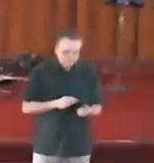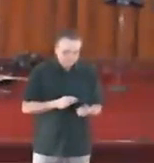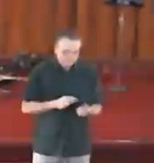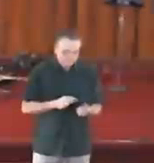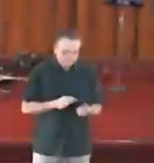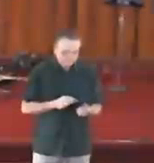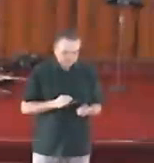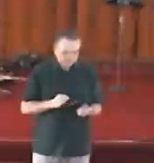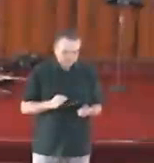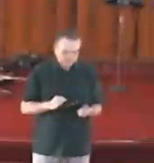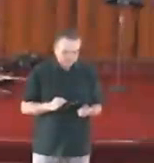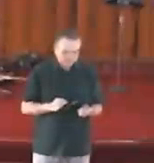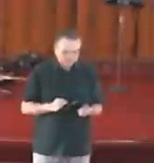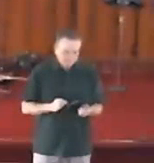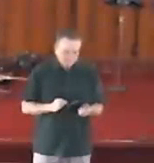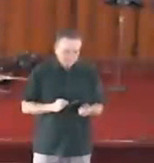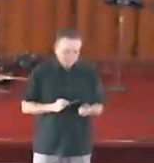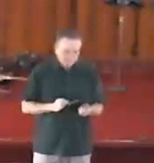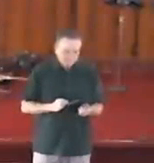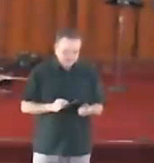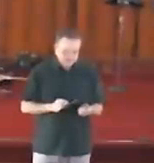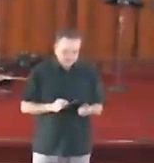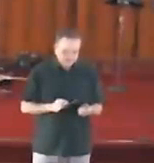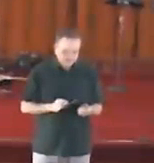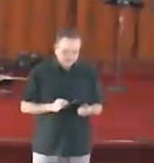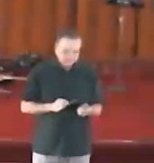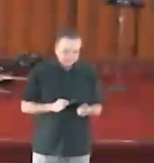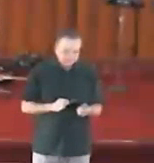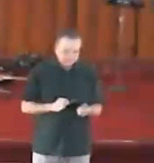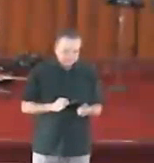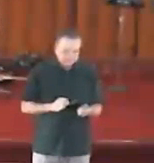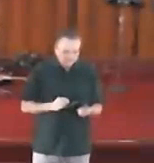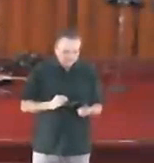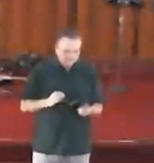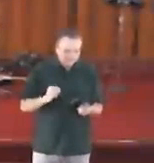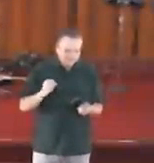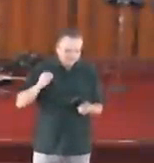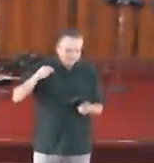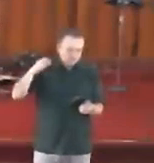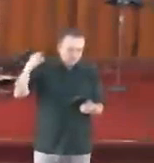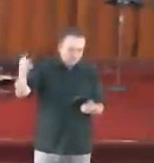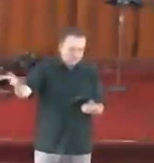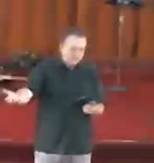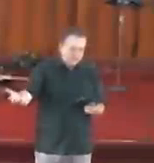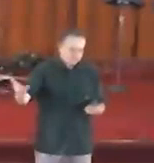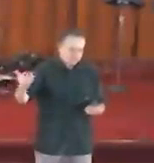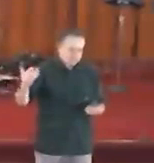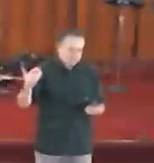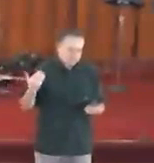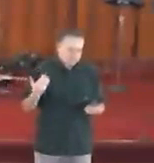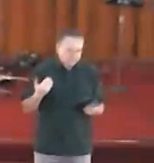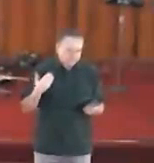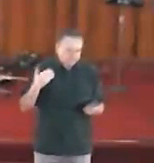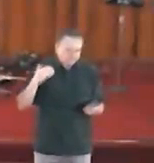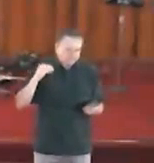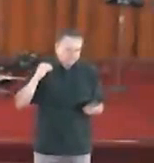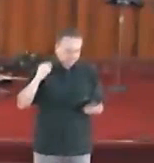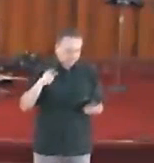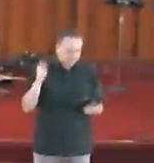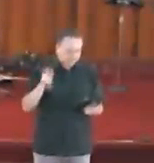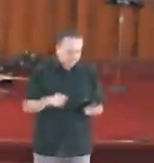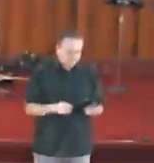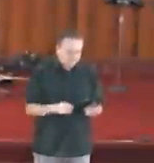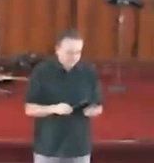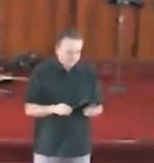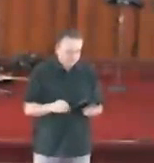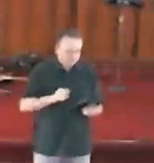of signs and wonders, through the power of the Spirit of God. Así que habiendo comenzado en Jerusalén, he completado la proclamación